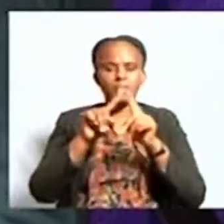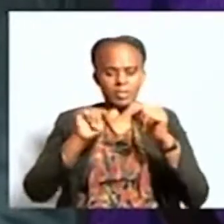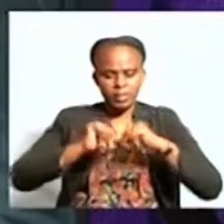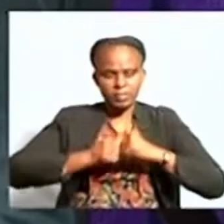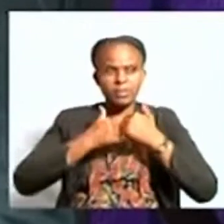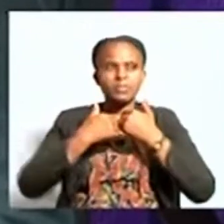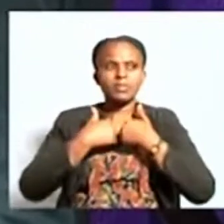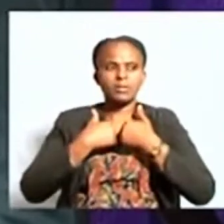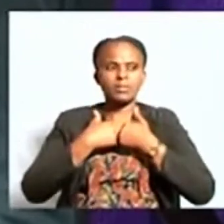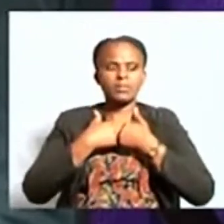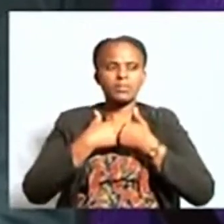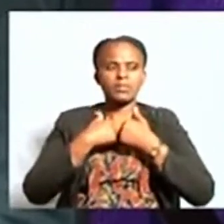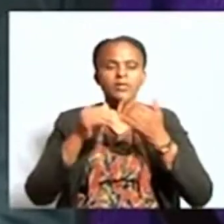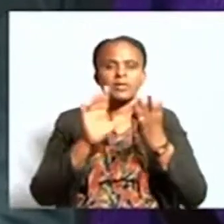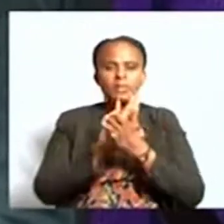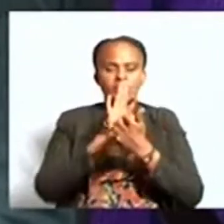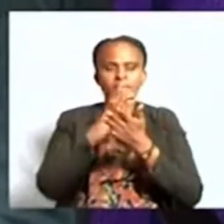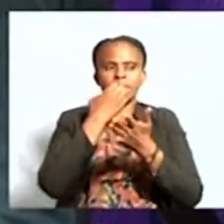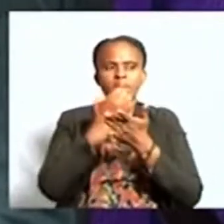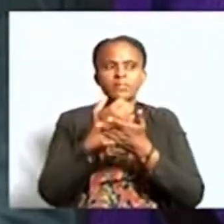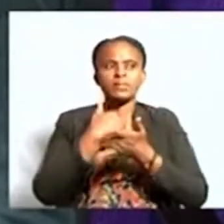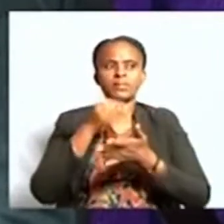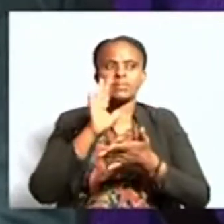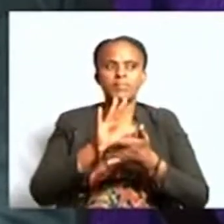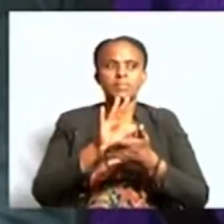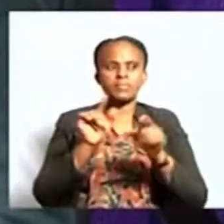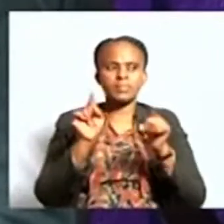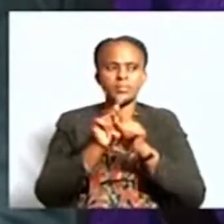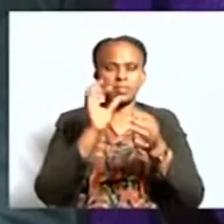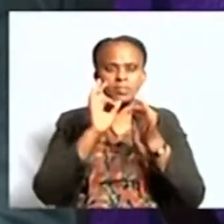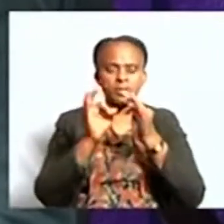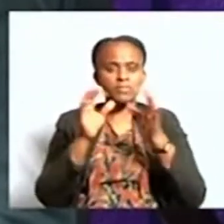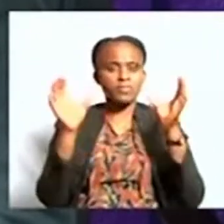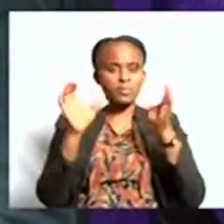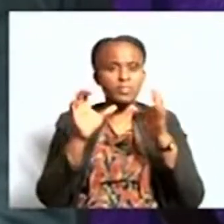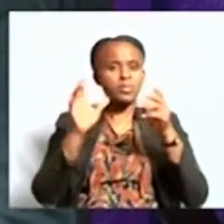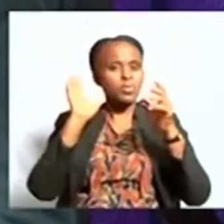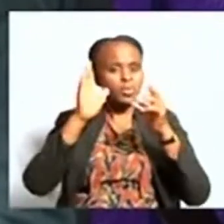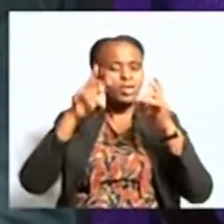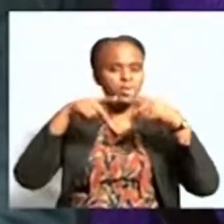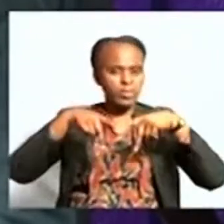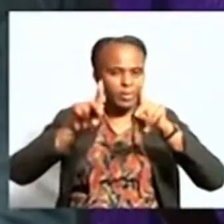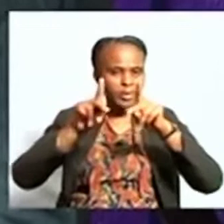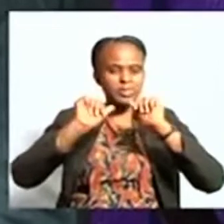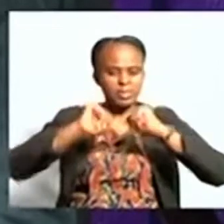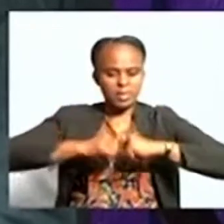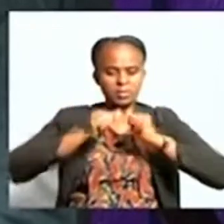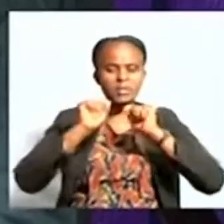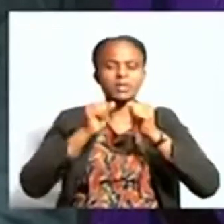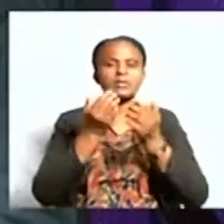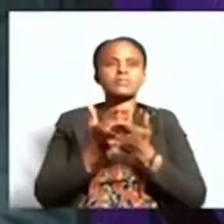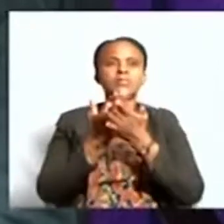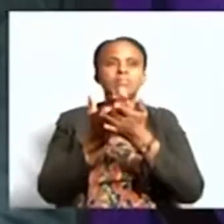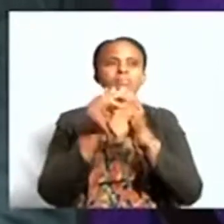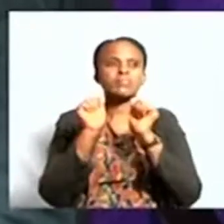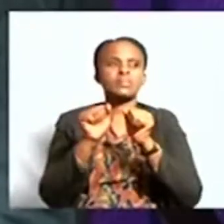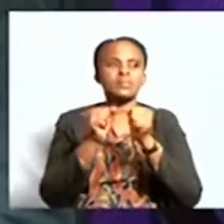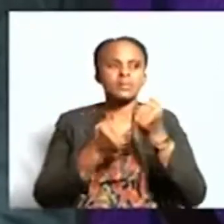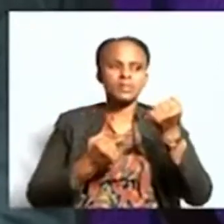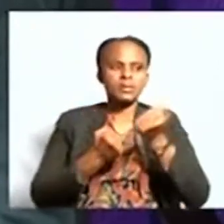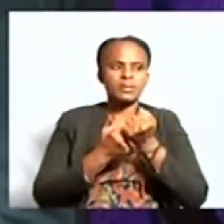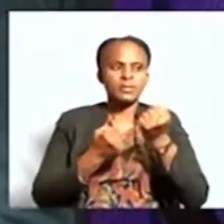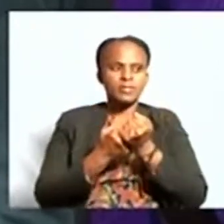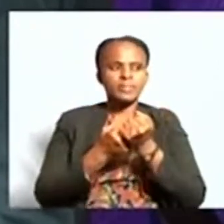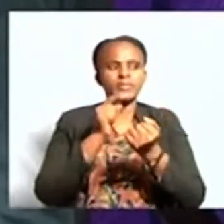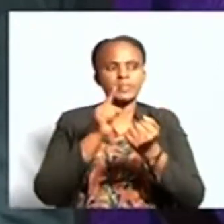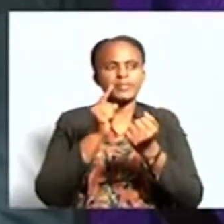have the documentary evidence, and if the committee will permit, we can submit that to support